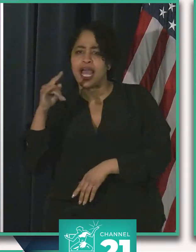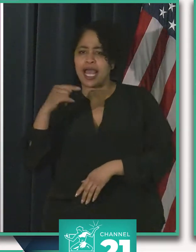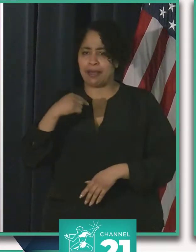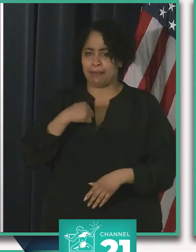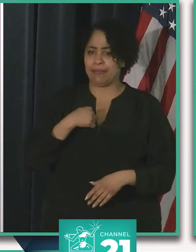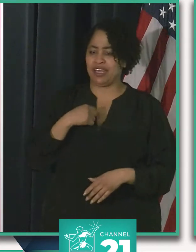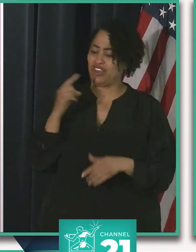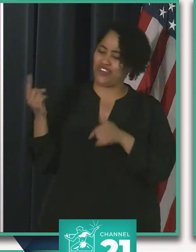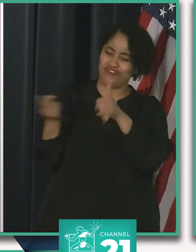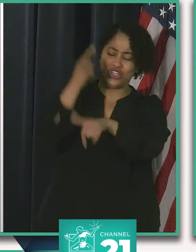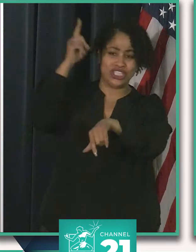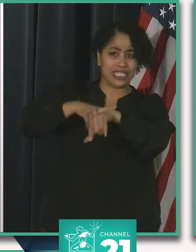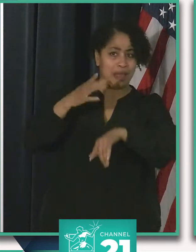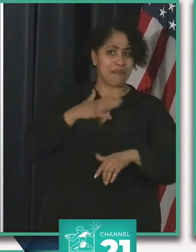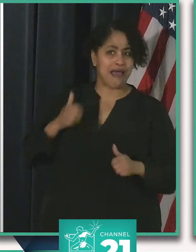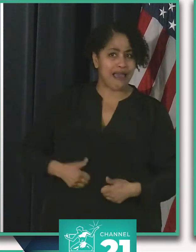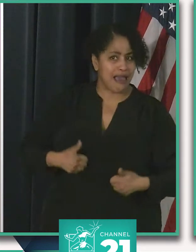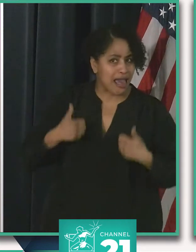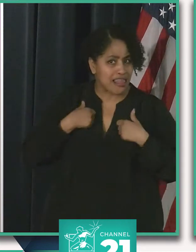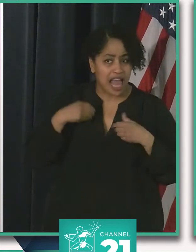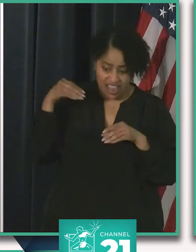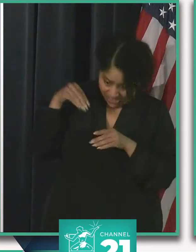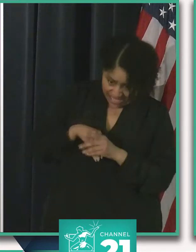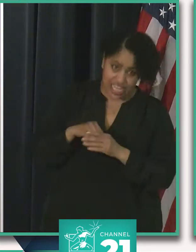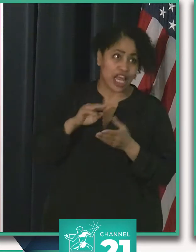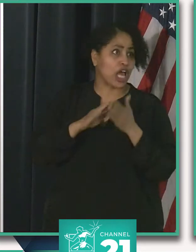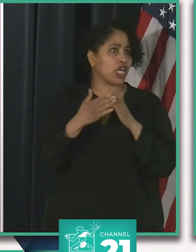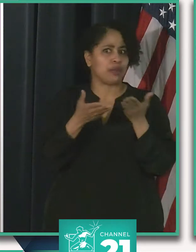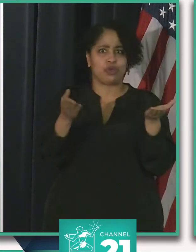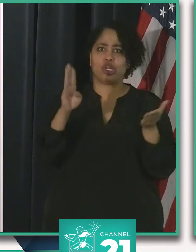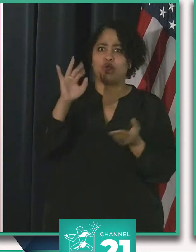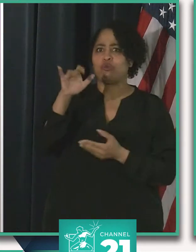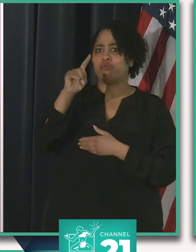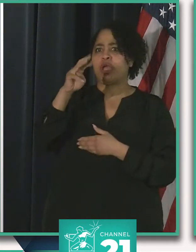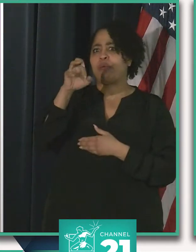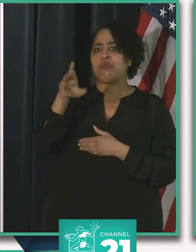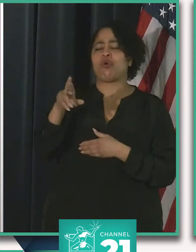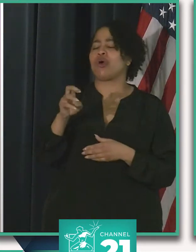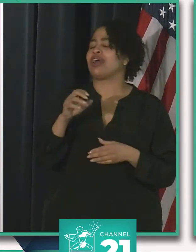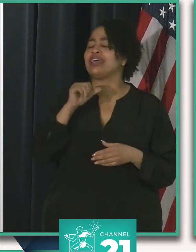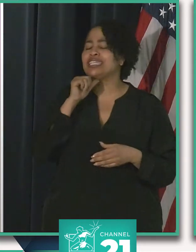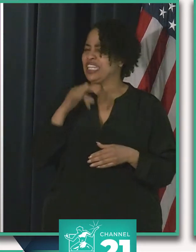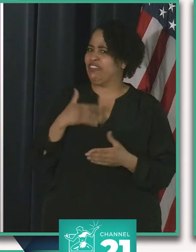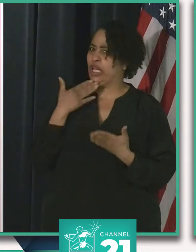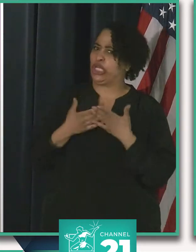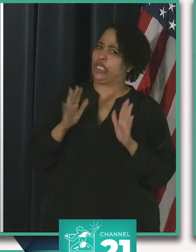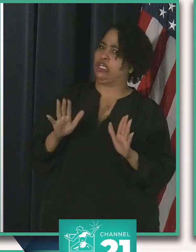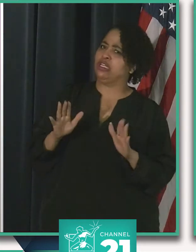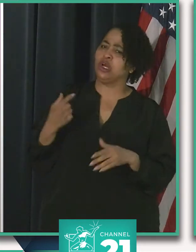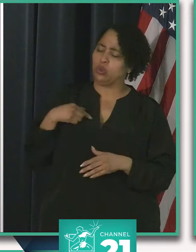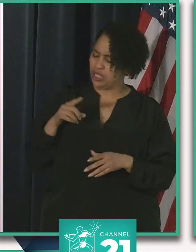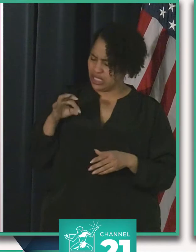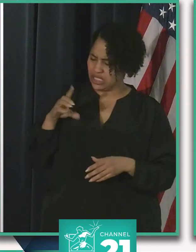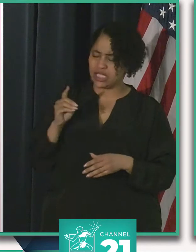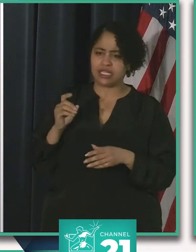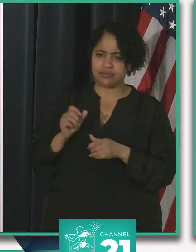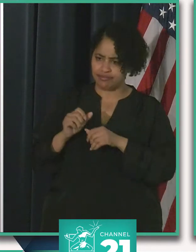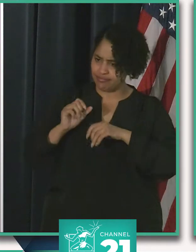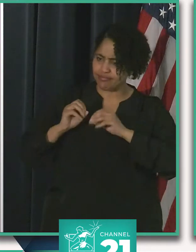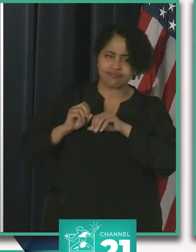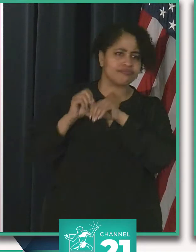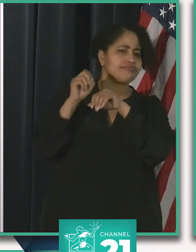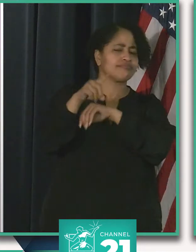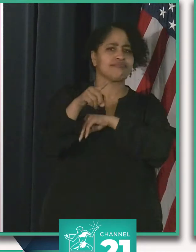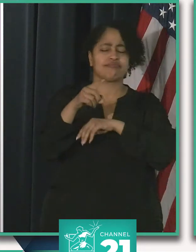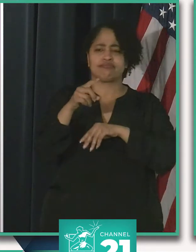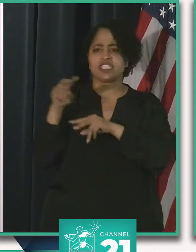first time in my life in the community of Brightmoor, and it was not a good feeling. We submitted surveillance video to the